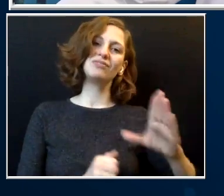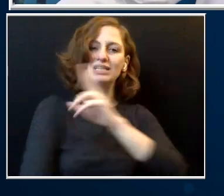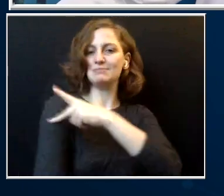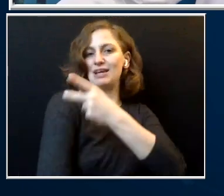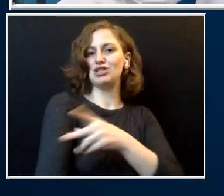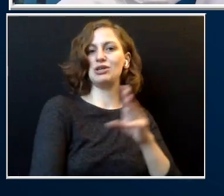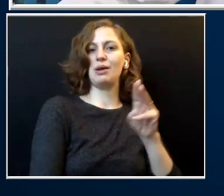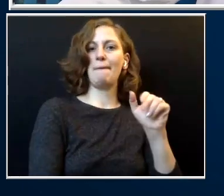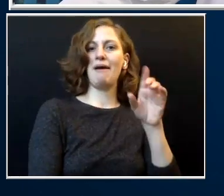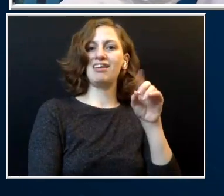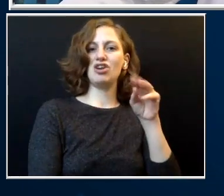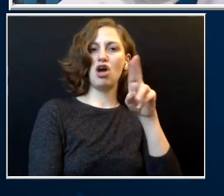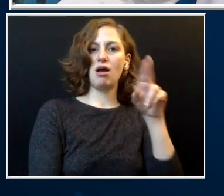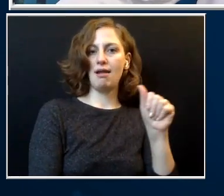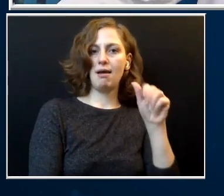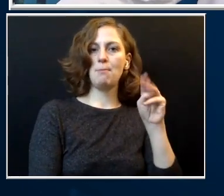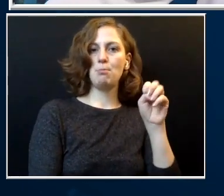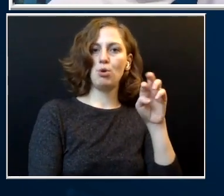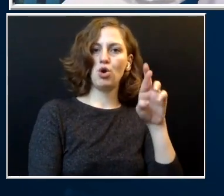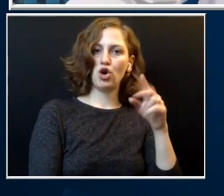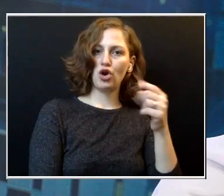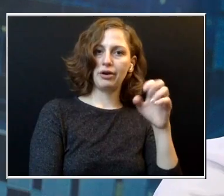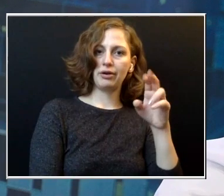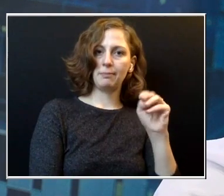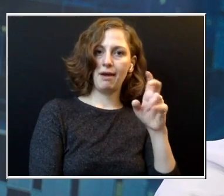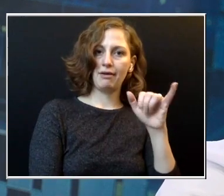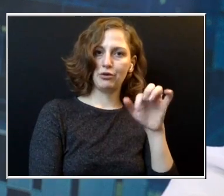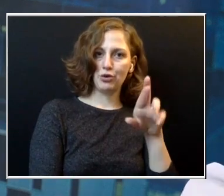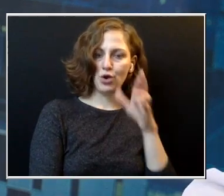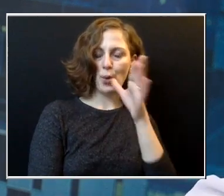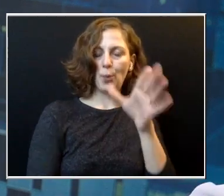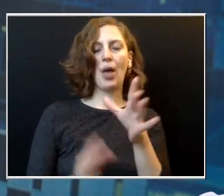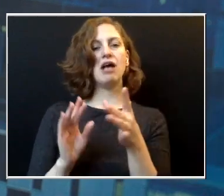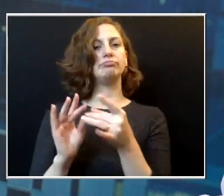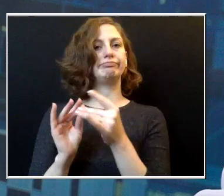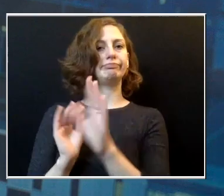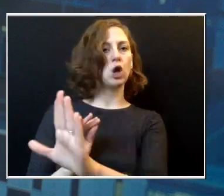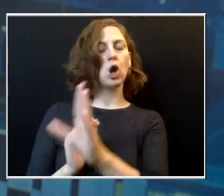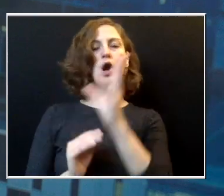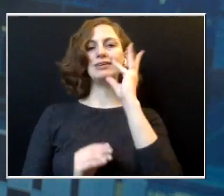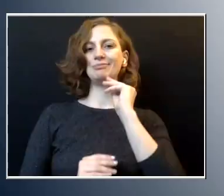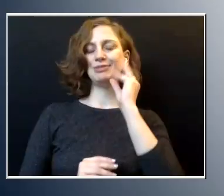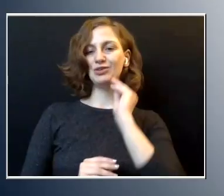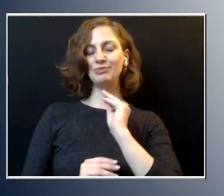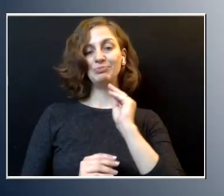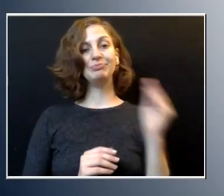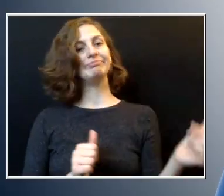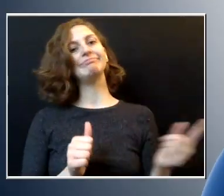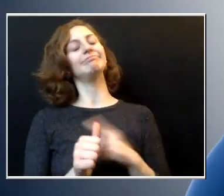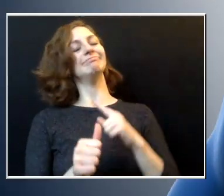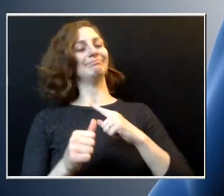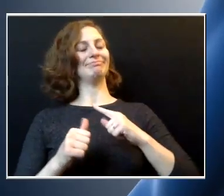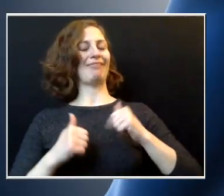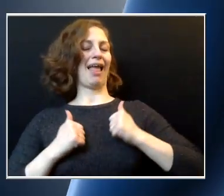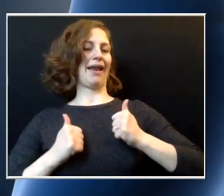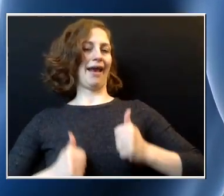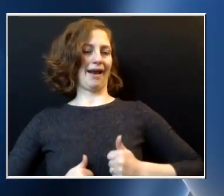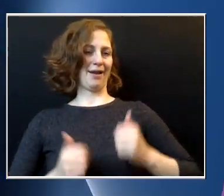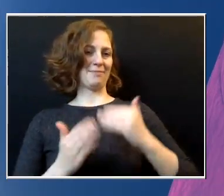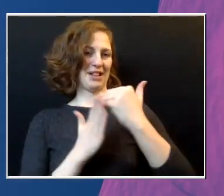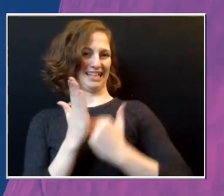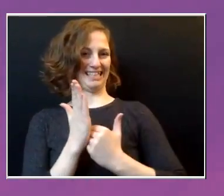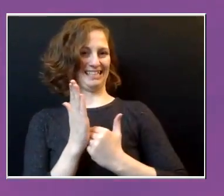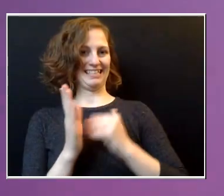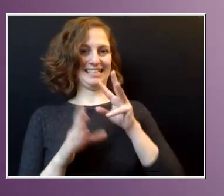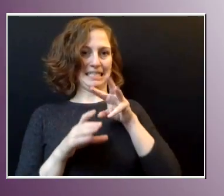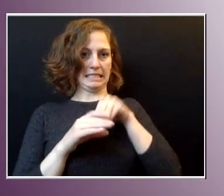experience with IPF. Let's start with a quick anatomy lesson. Inside your lungs, you have tiny air sacs. They are at the end of